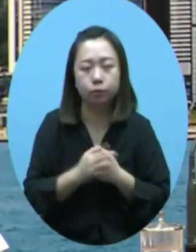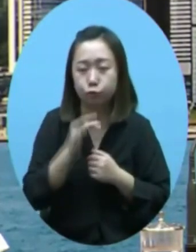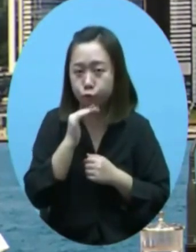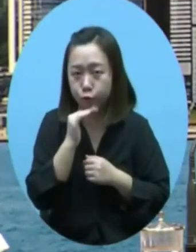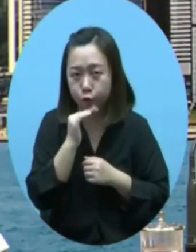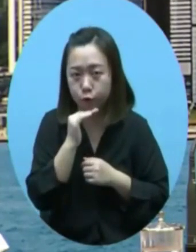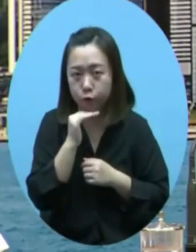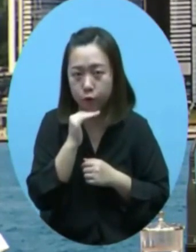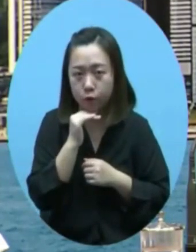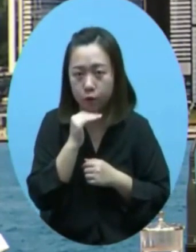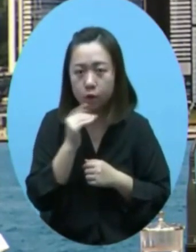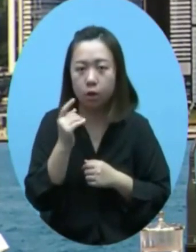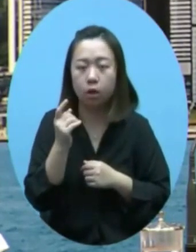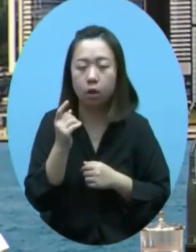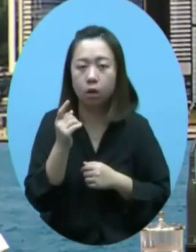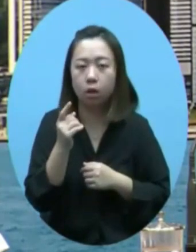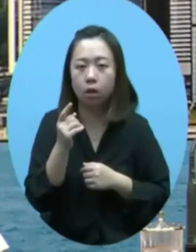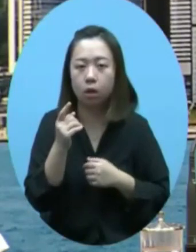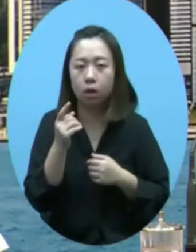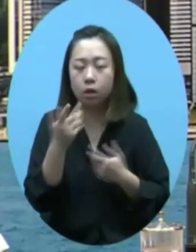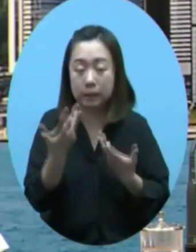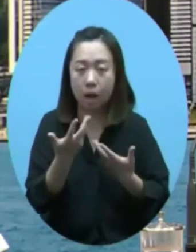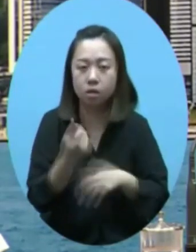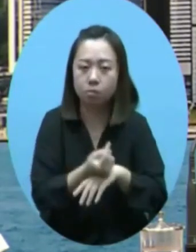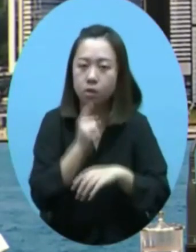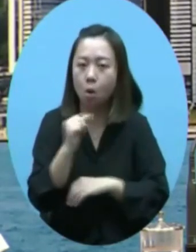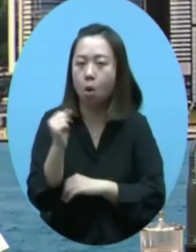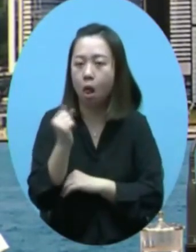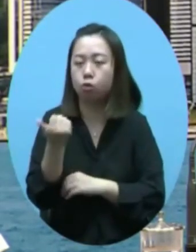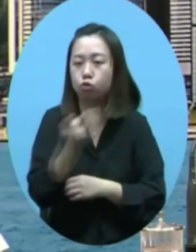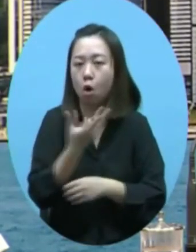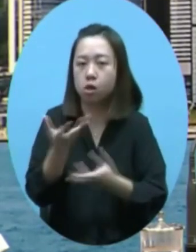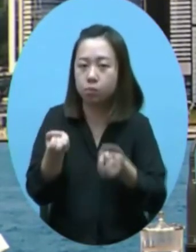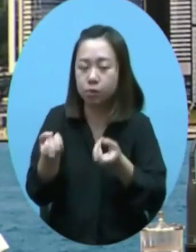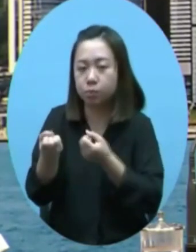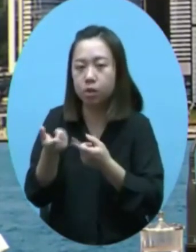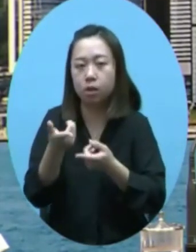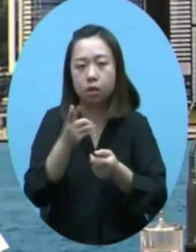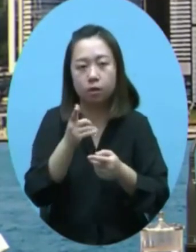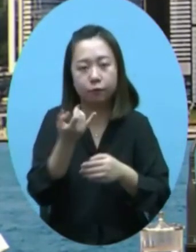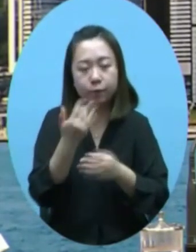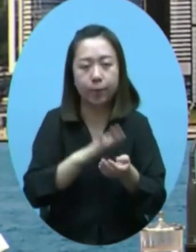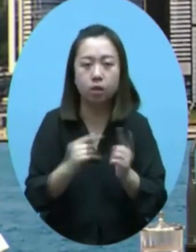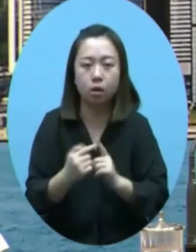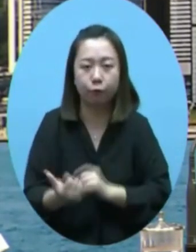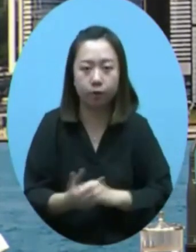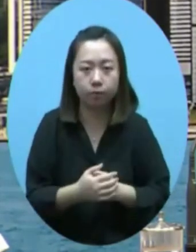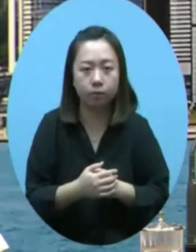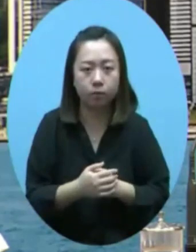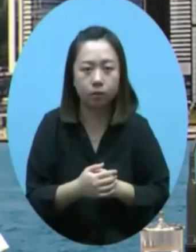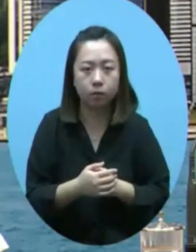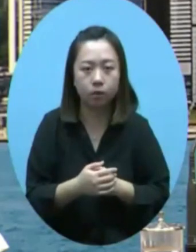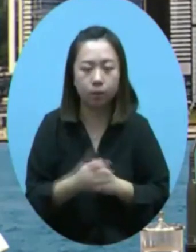required facilities. So we still have spare capacity to receive patients in need of the